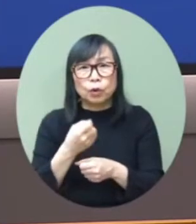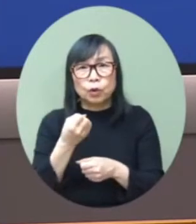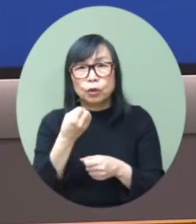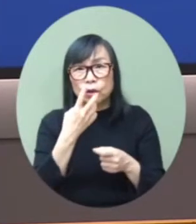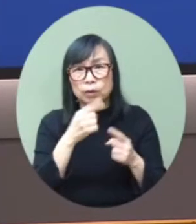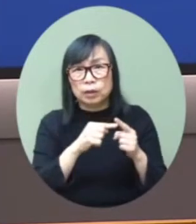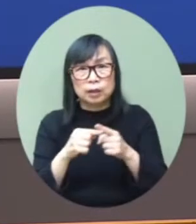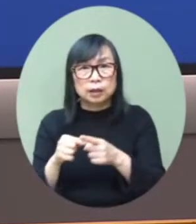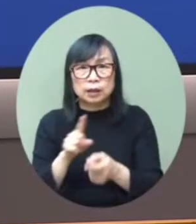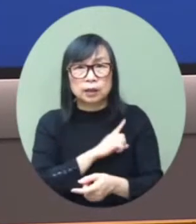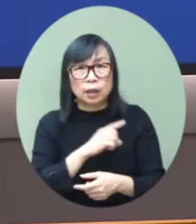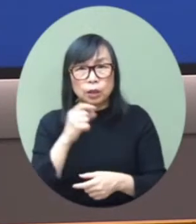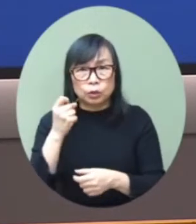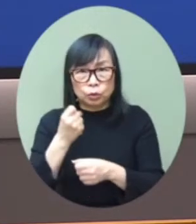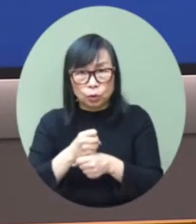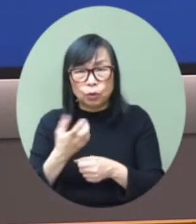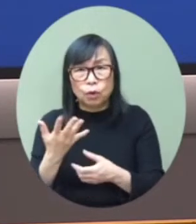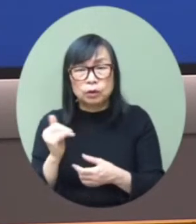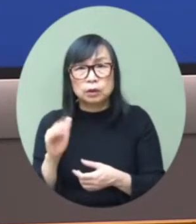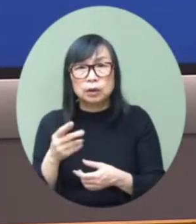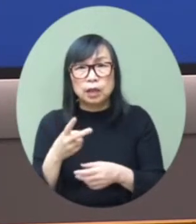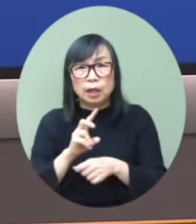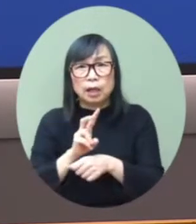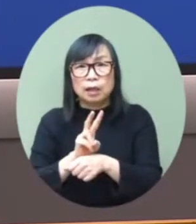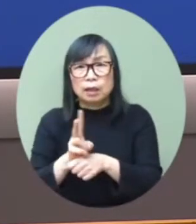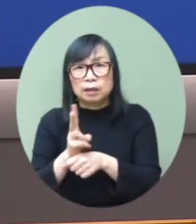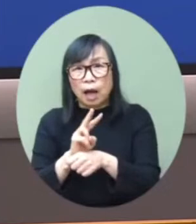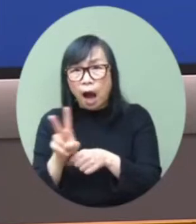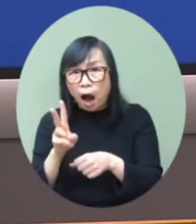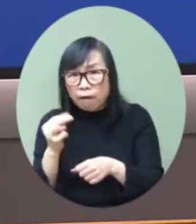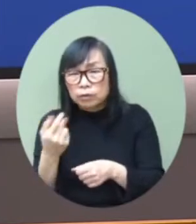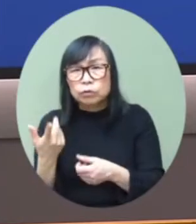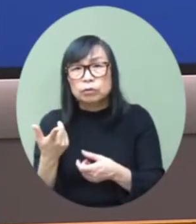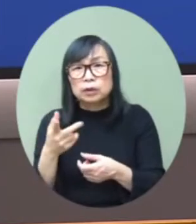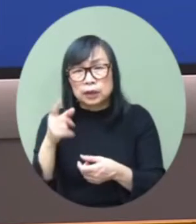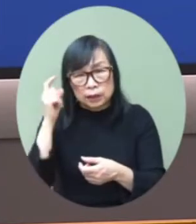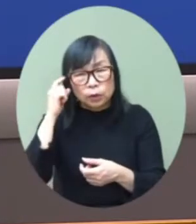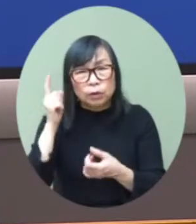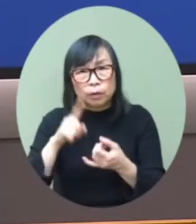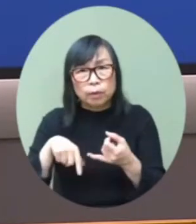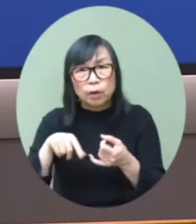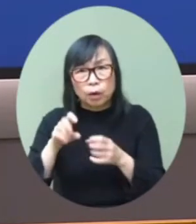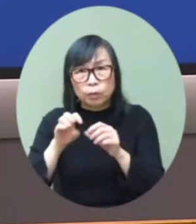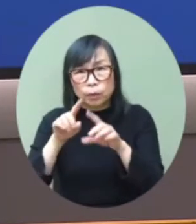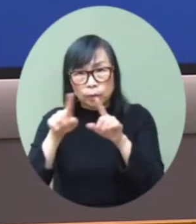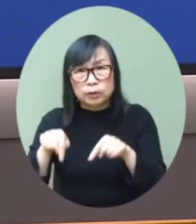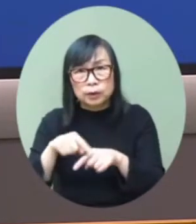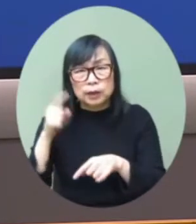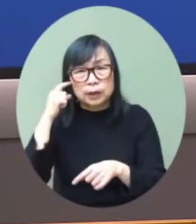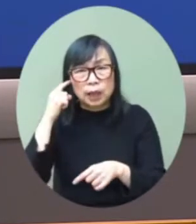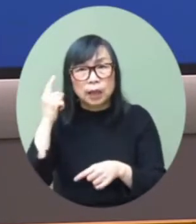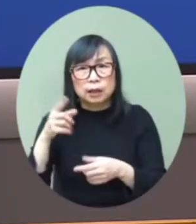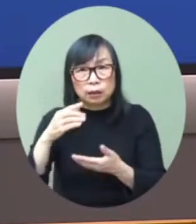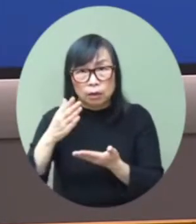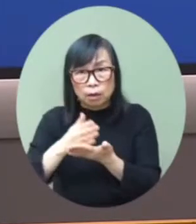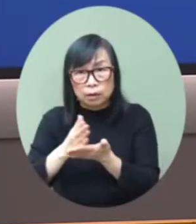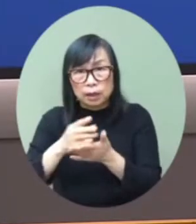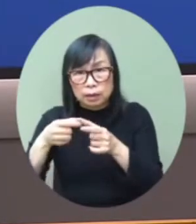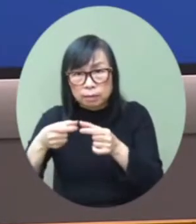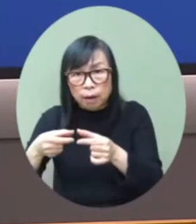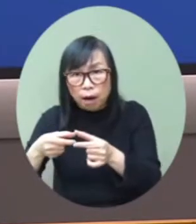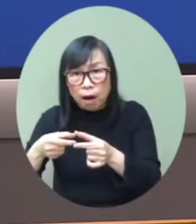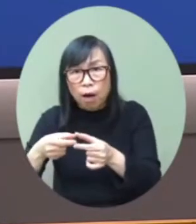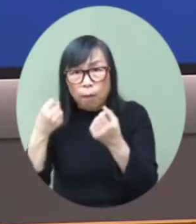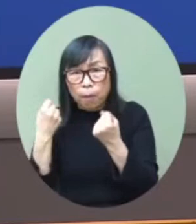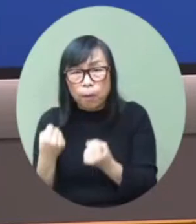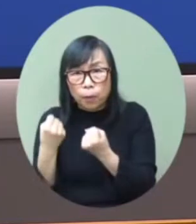It is very easy to use. It can be done by members of the public, and it will only take 20 minutes for you to get to use to